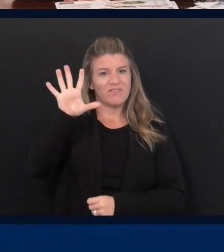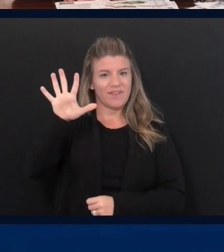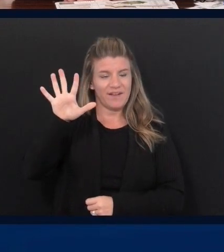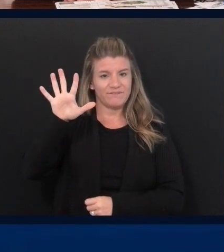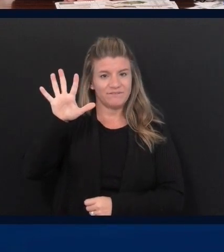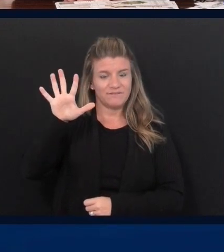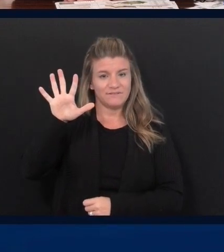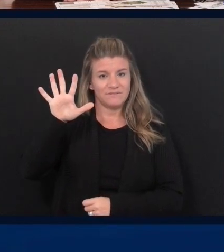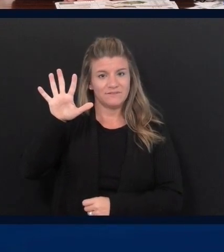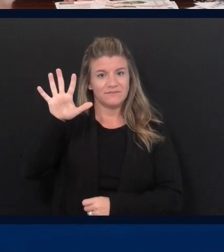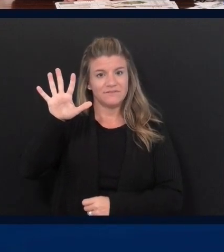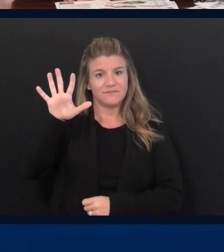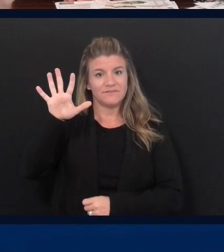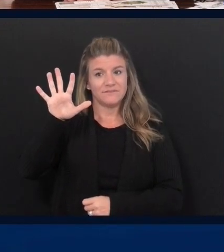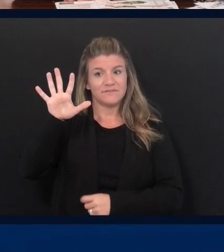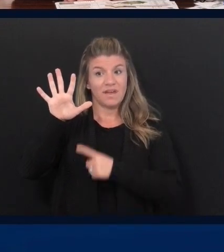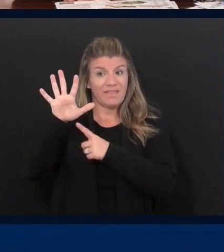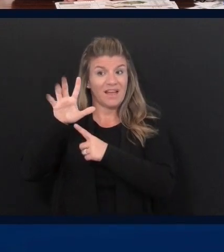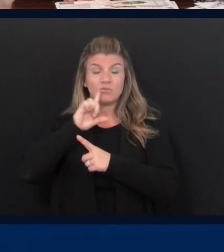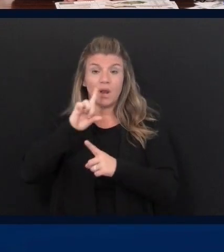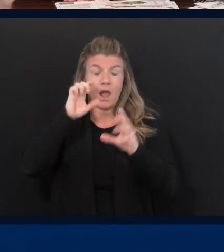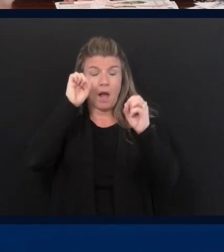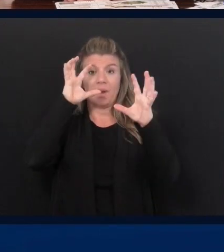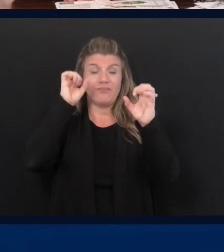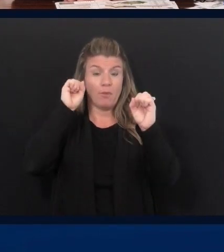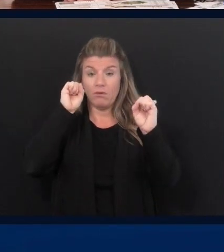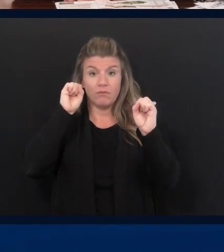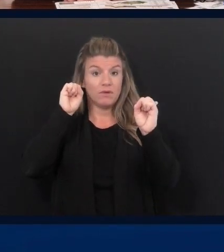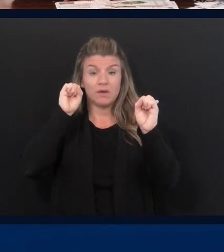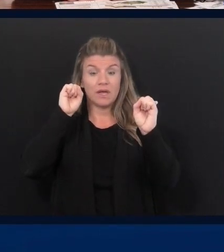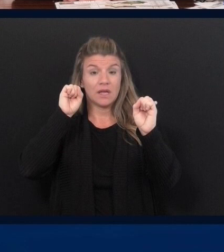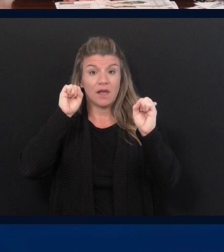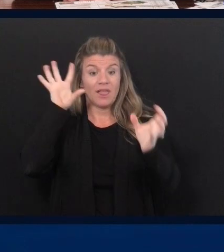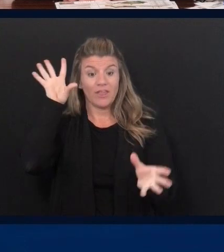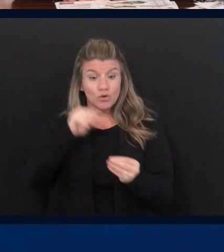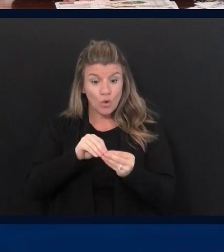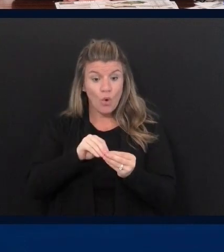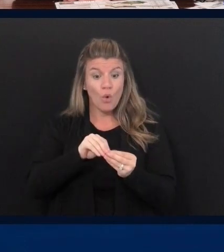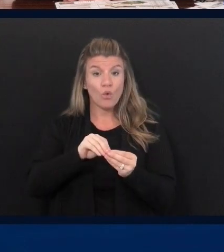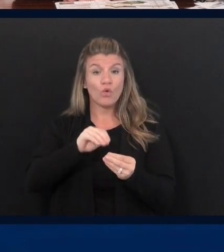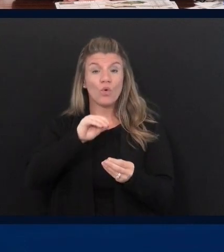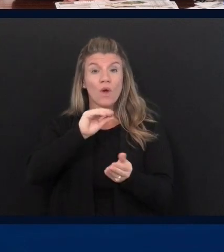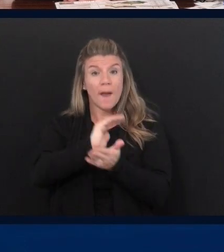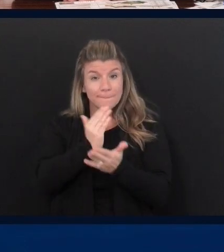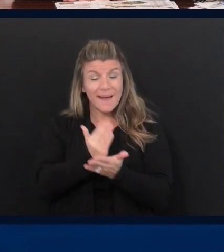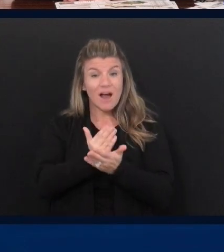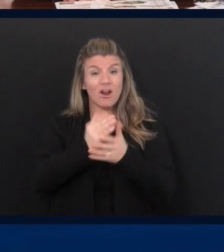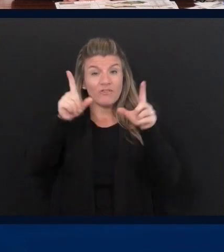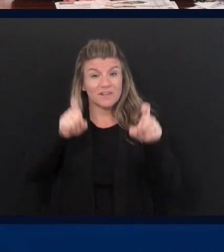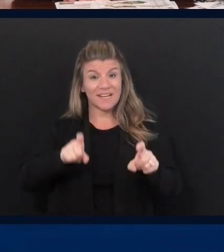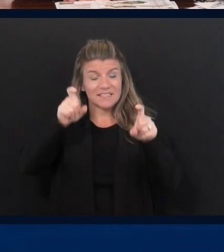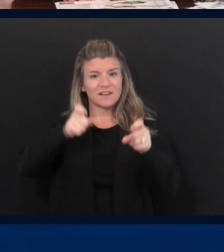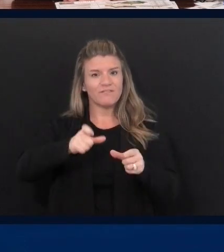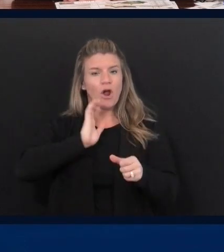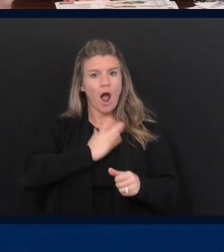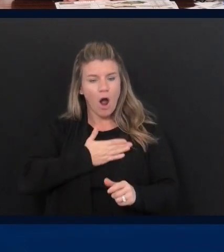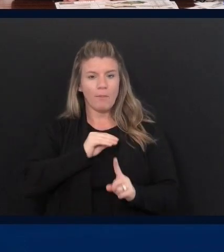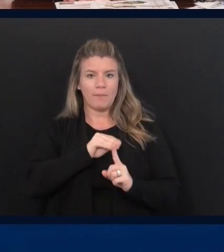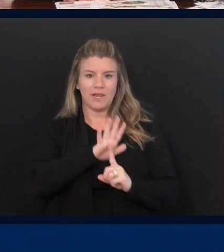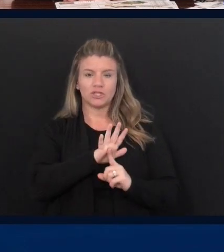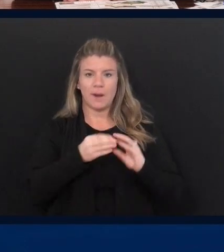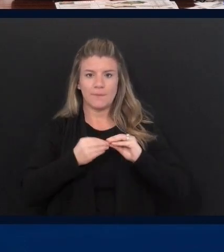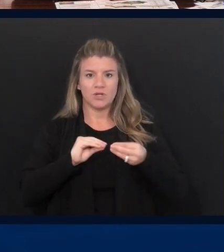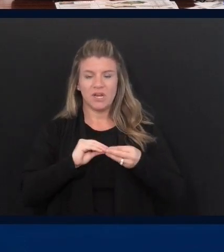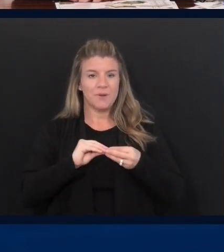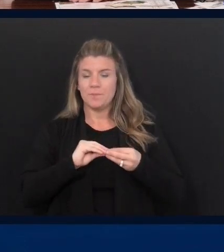3.75. It's unbelievable, you know, the total amount of our testing per our population. You